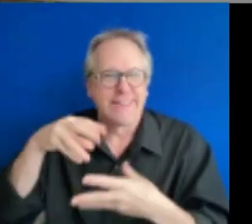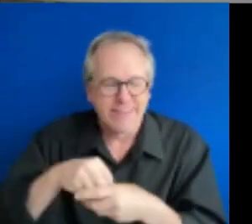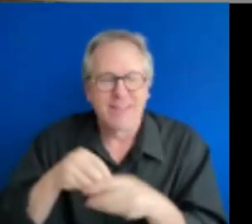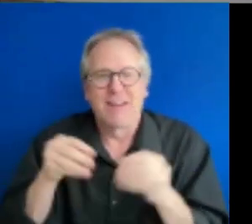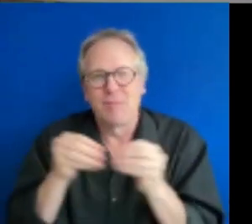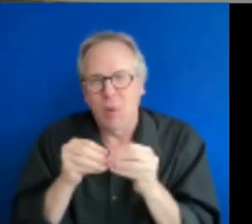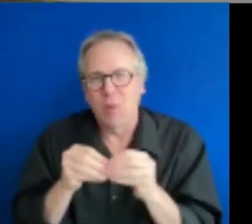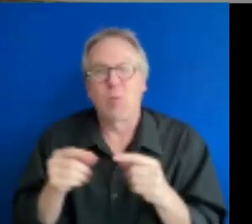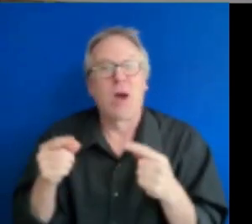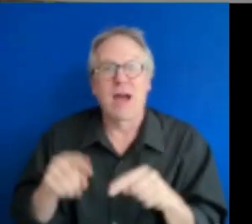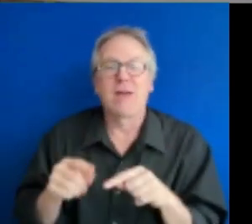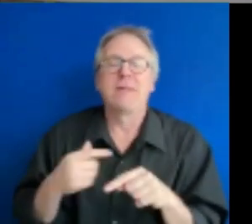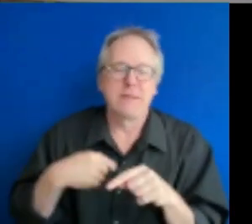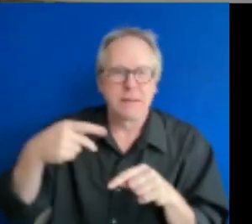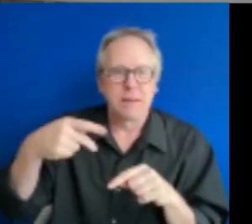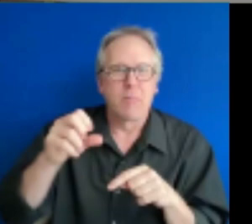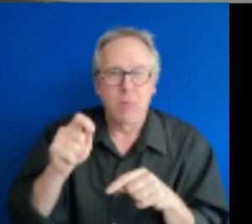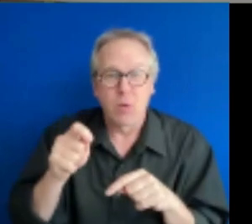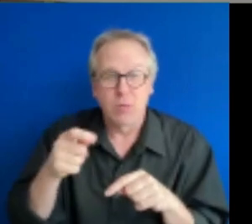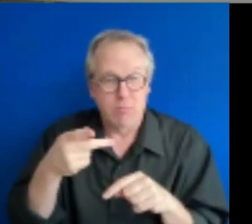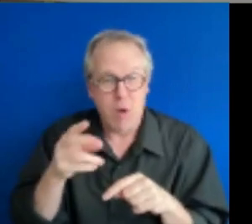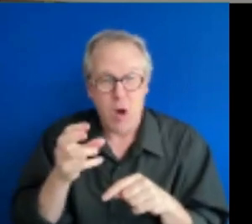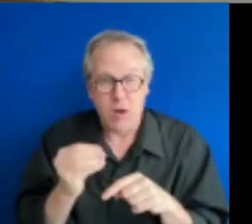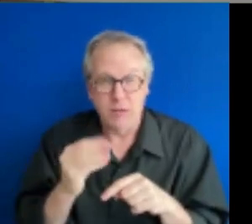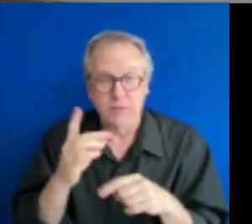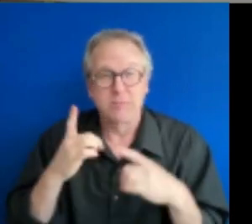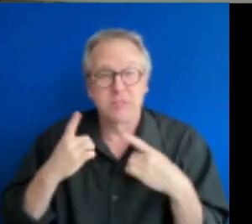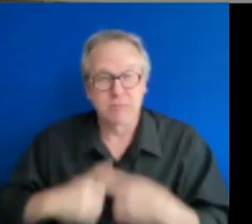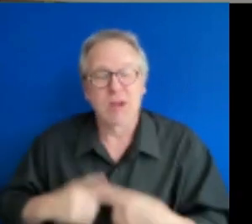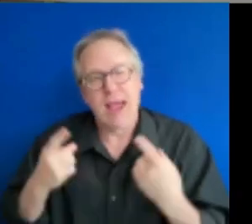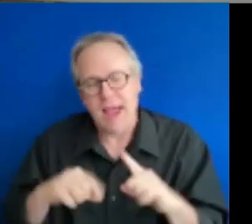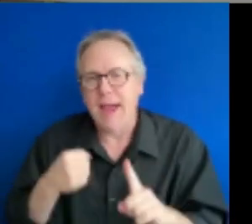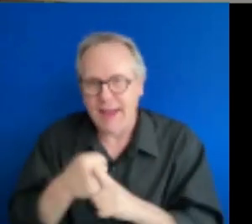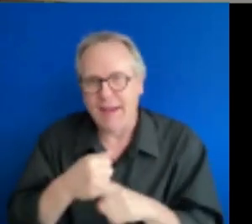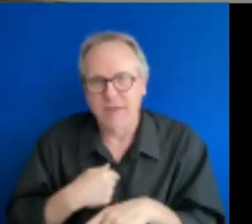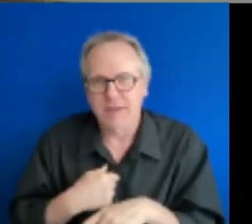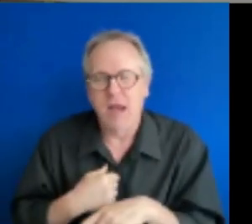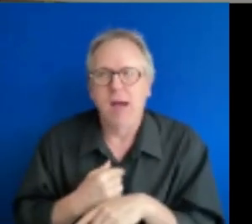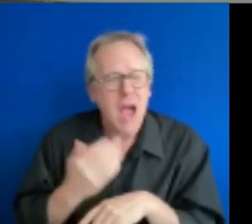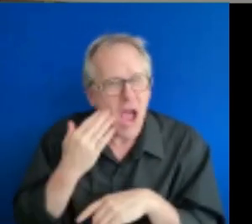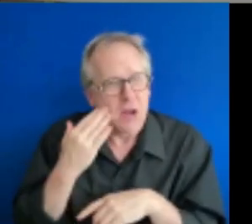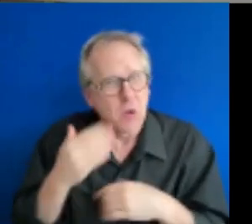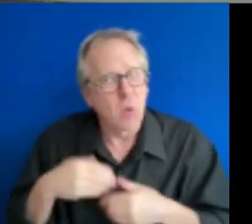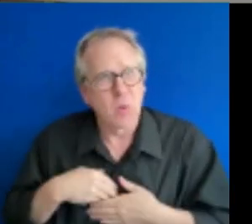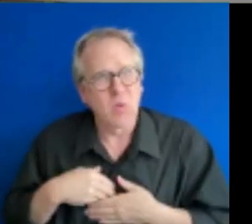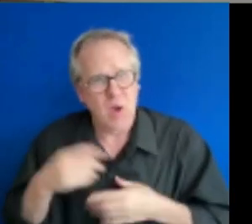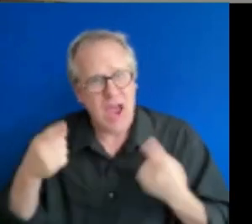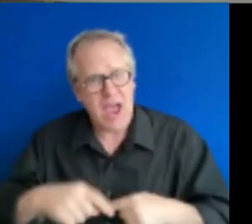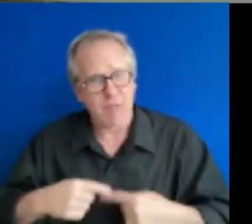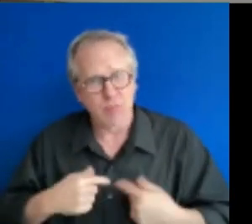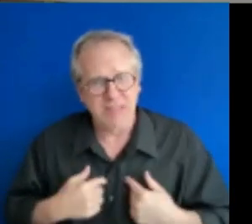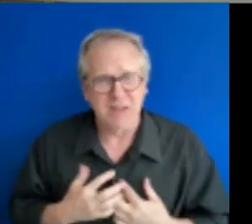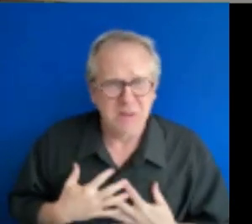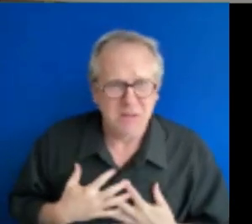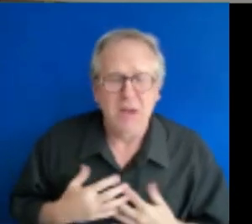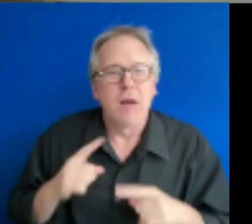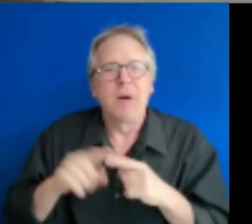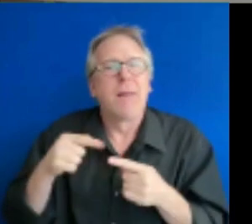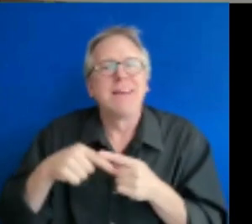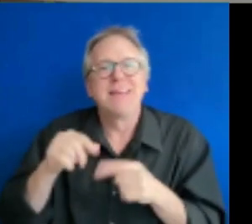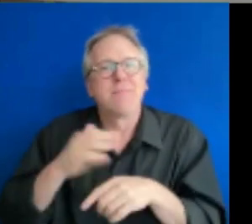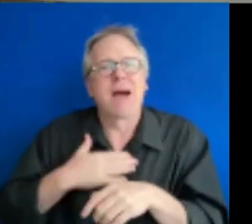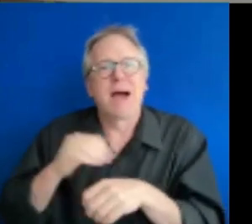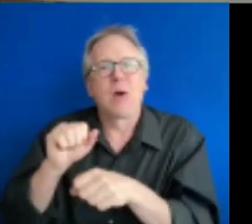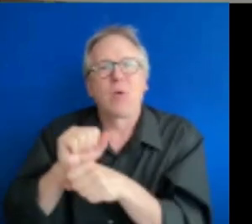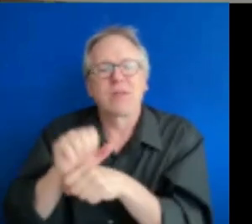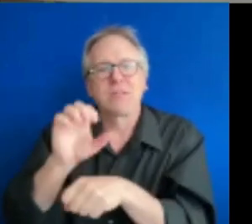up having postpartum depression that I knew was happening, but I was trained as a social worker,